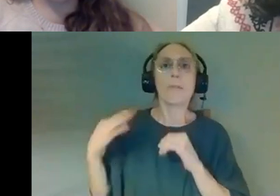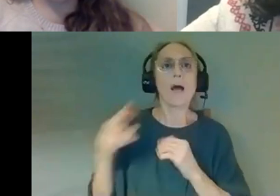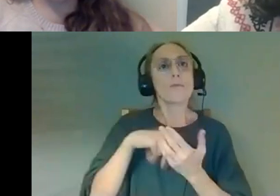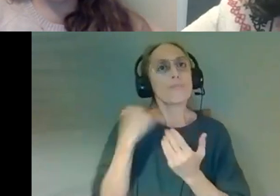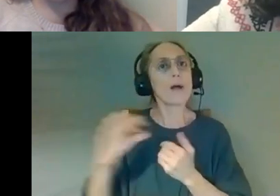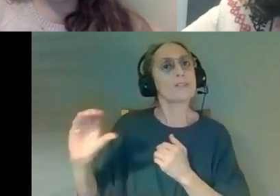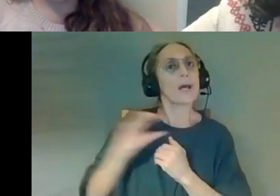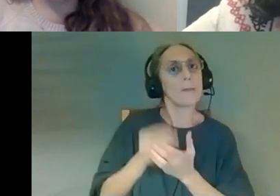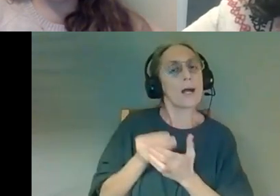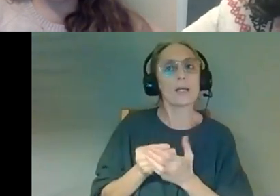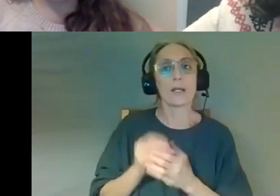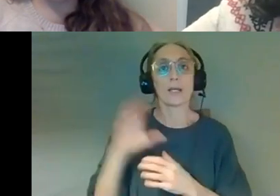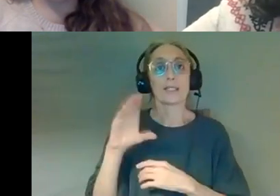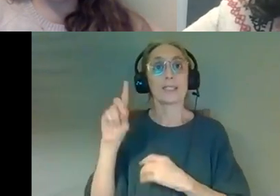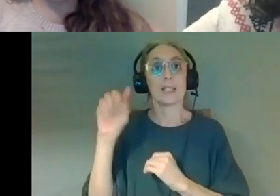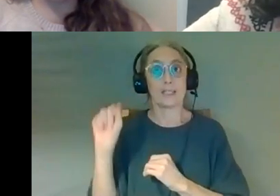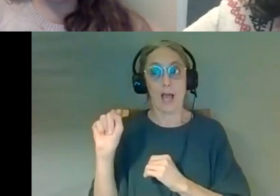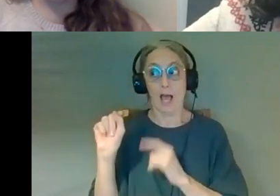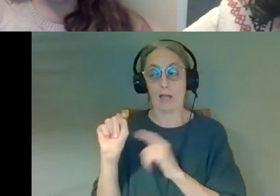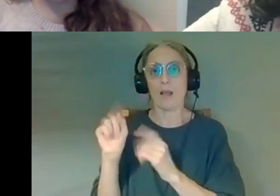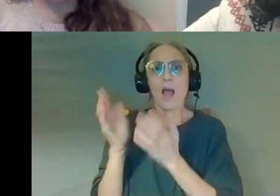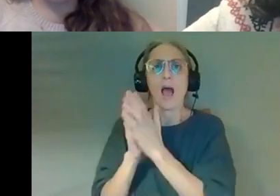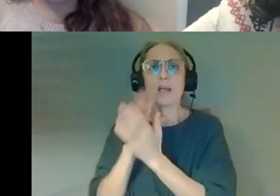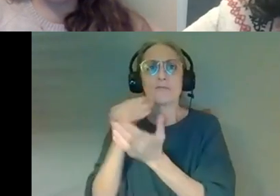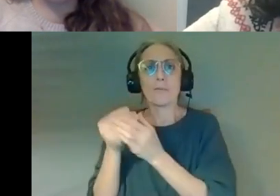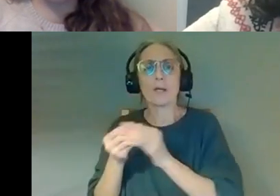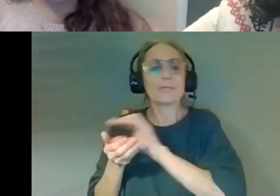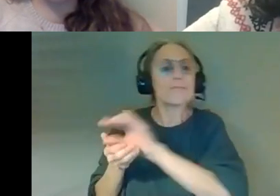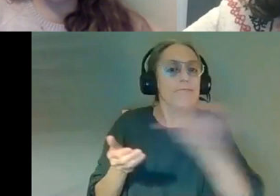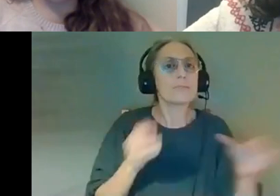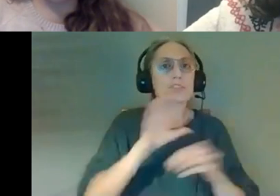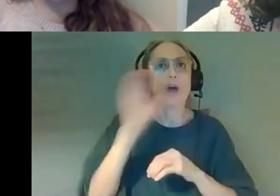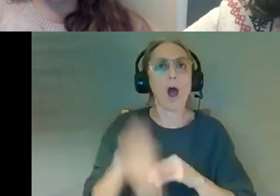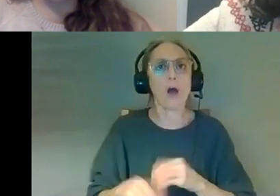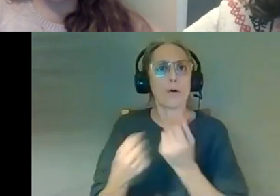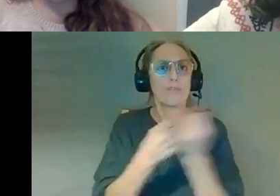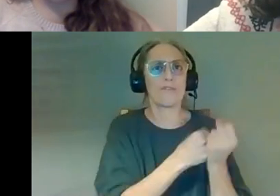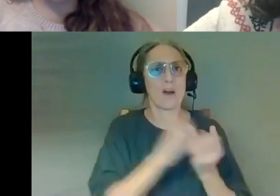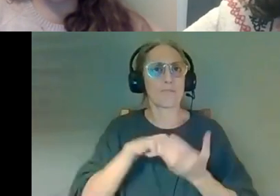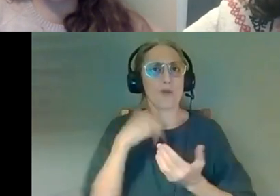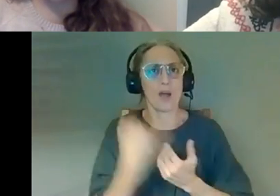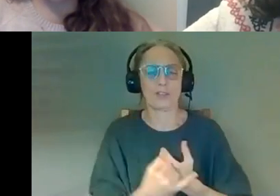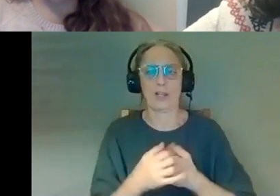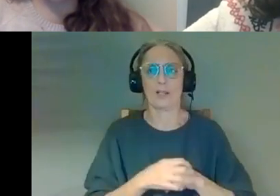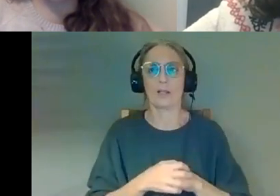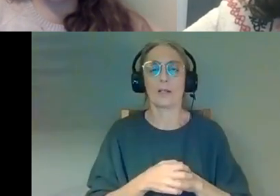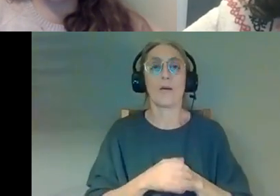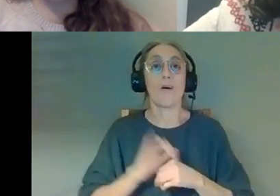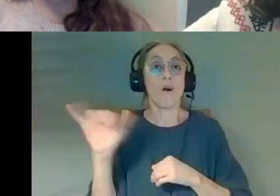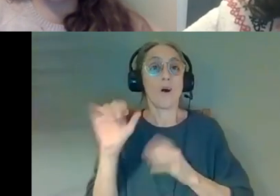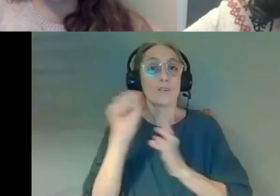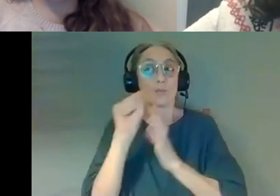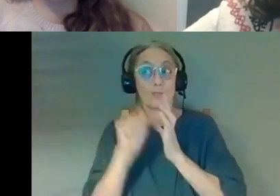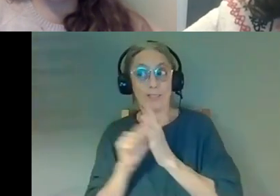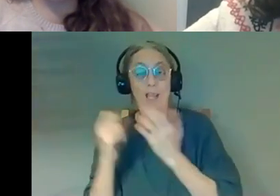CDOT would be putting them in for Chicago. And then the state is doing an evaluative